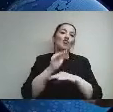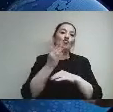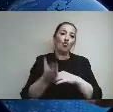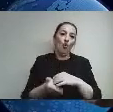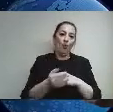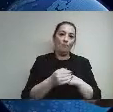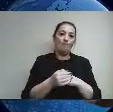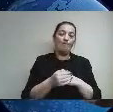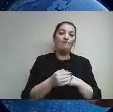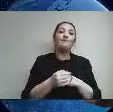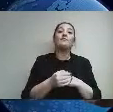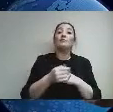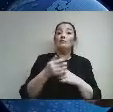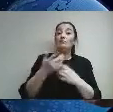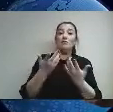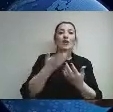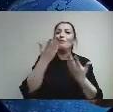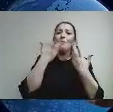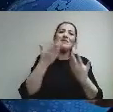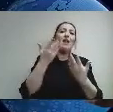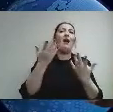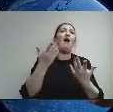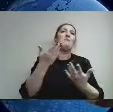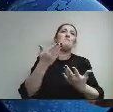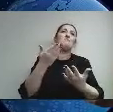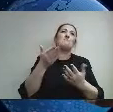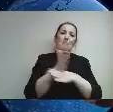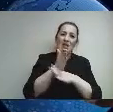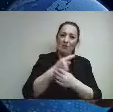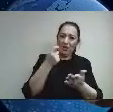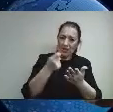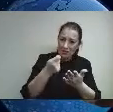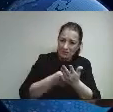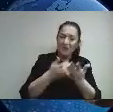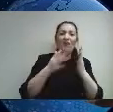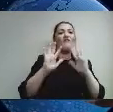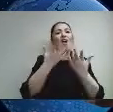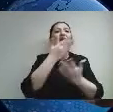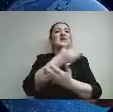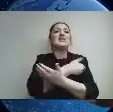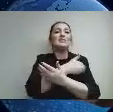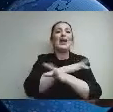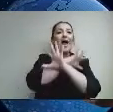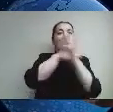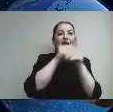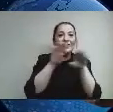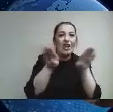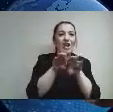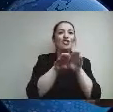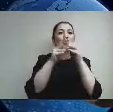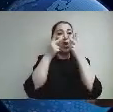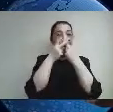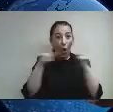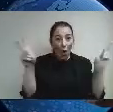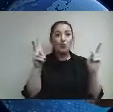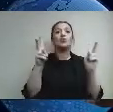So they're not going to be able to use the product in a free manner. So